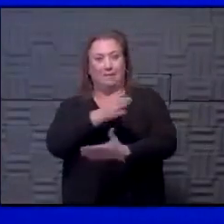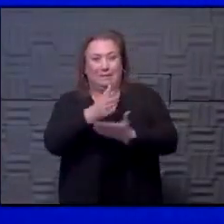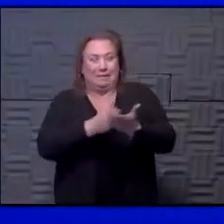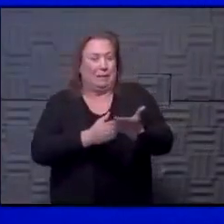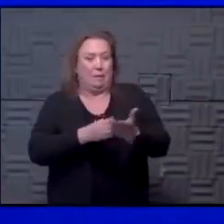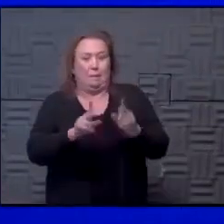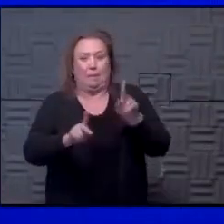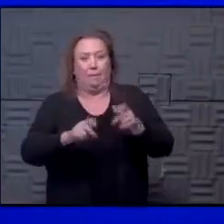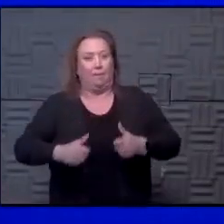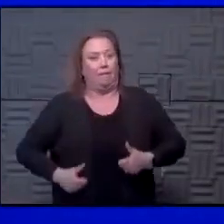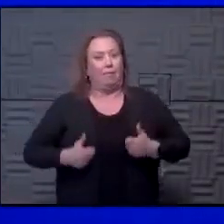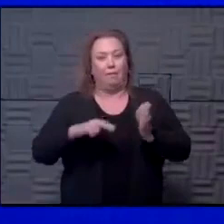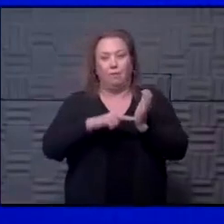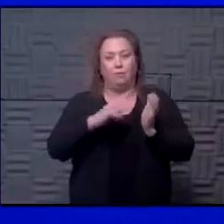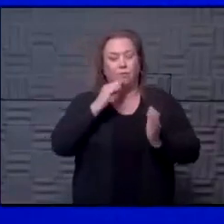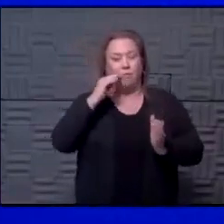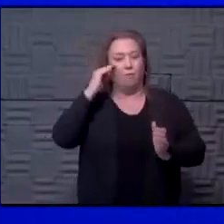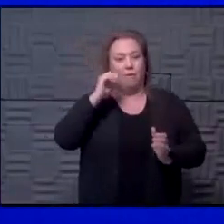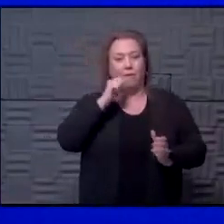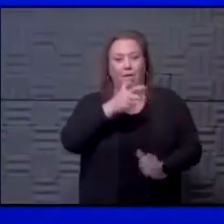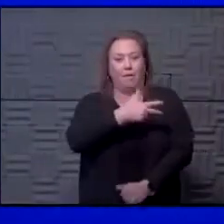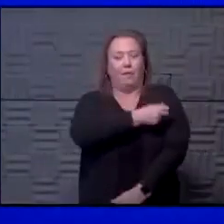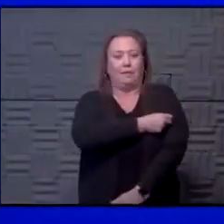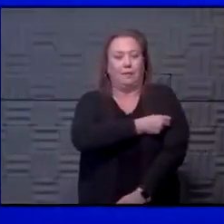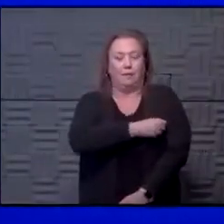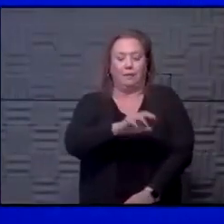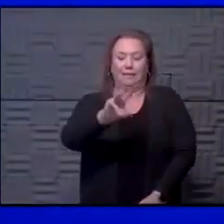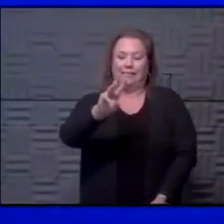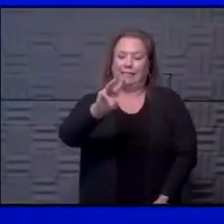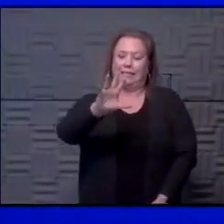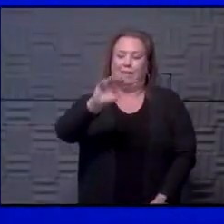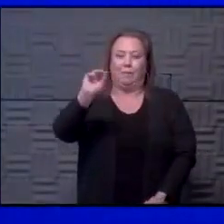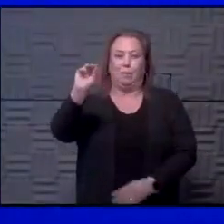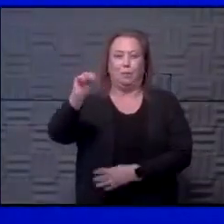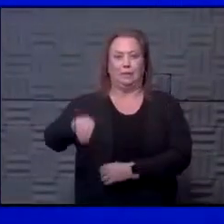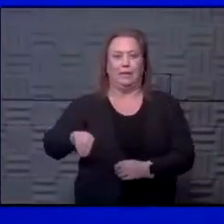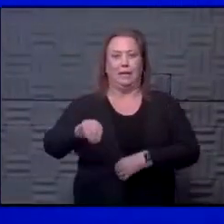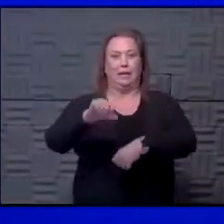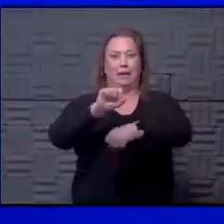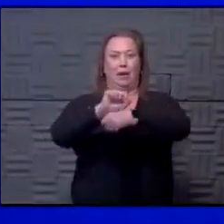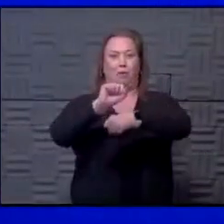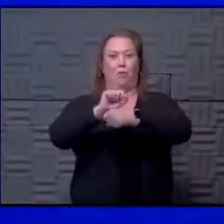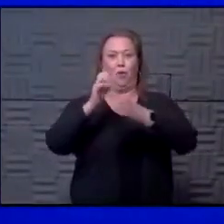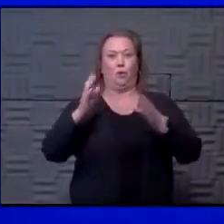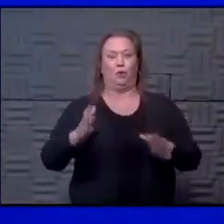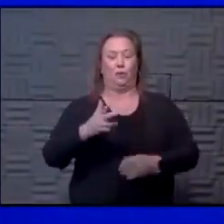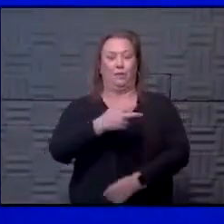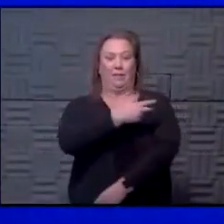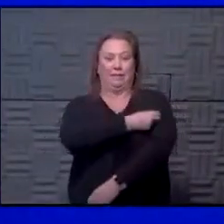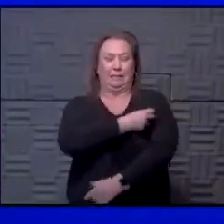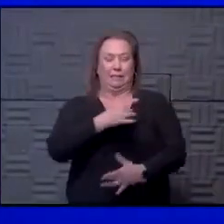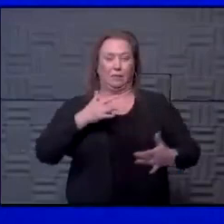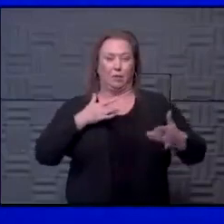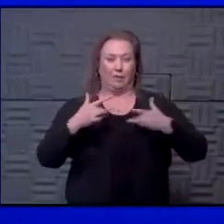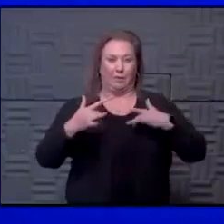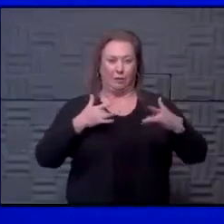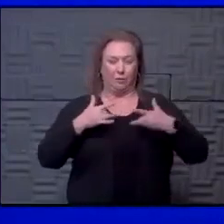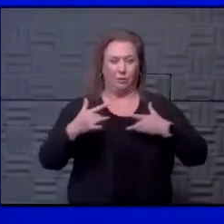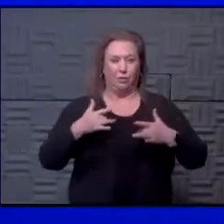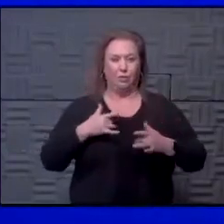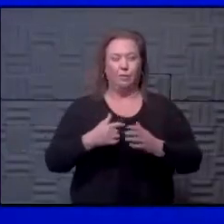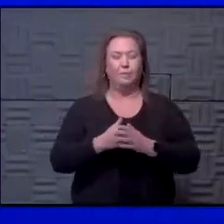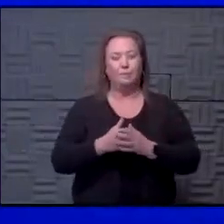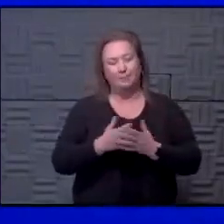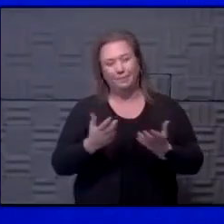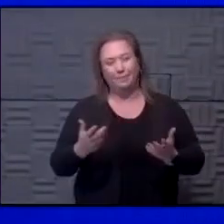not. And also, the other thing that's a little interesting, only about 65% of nursing home workers are taking the vaccine. Yeah. So that's a little spooky,